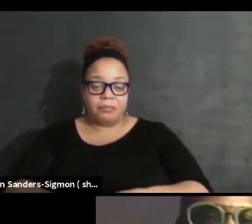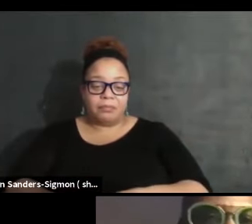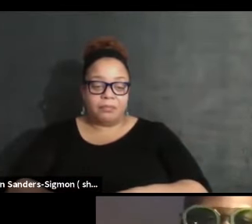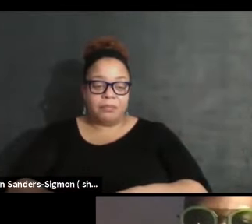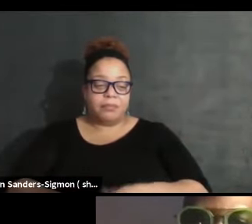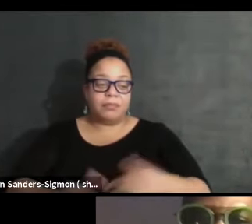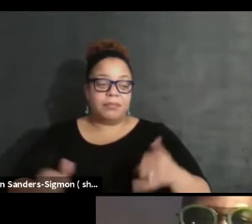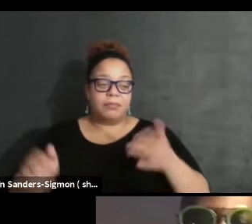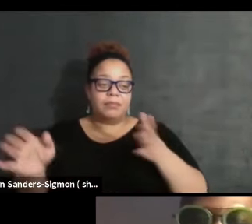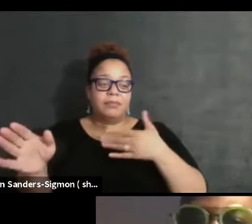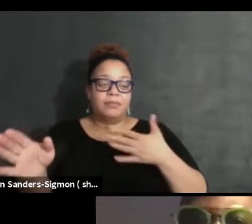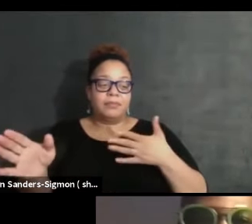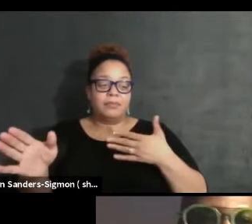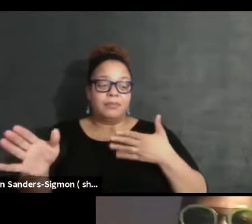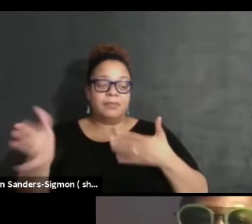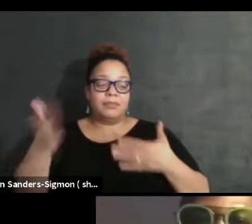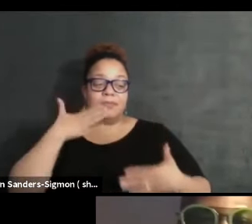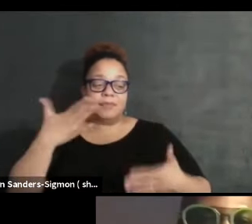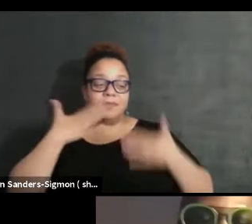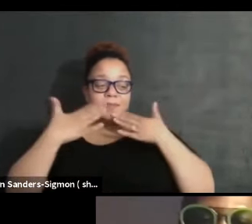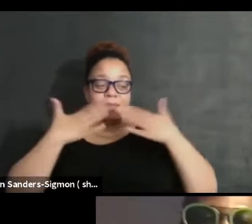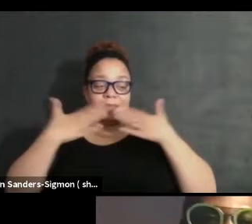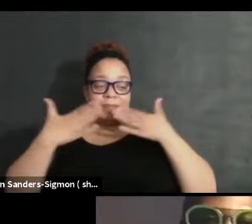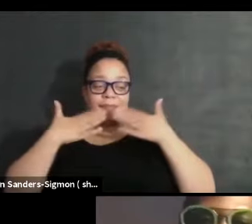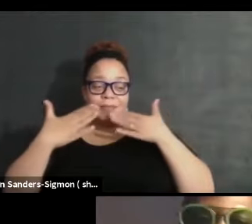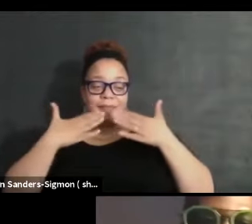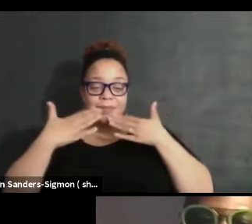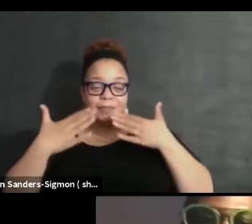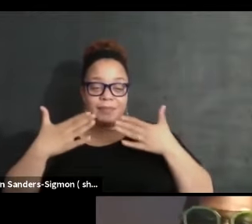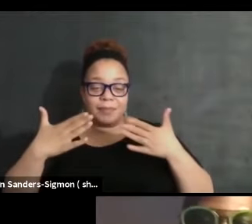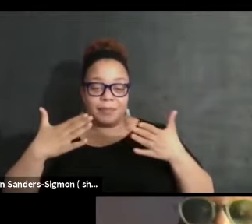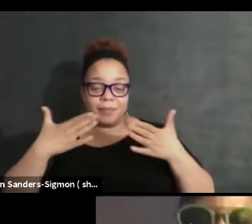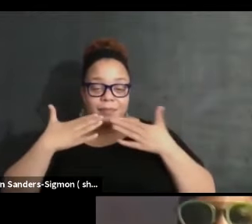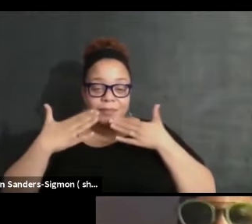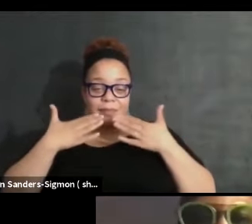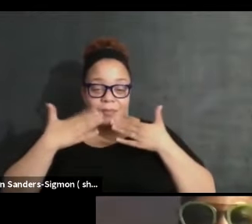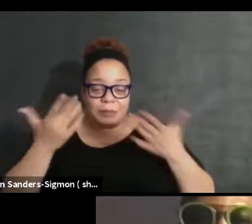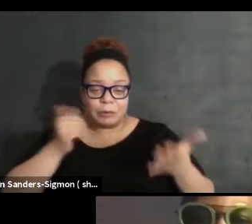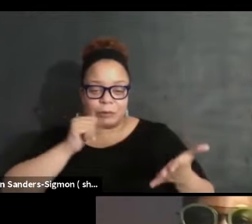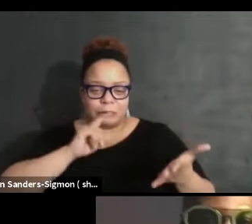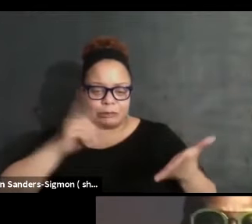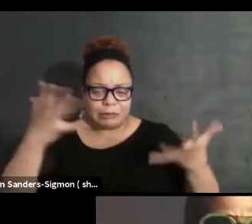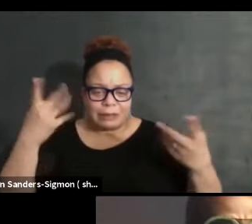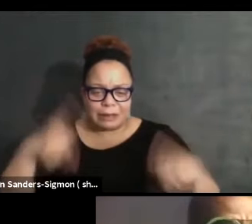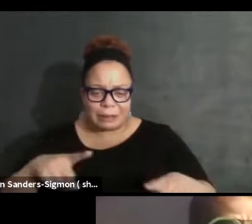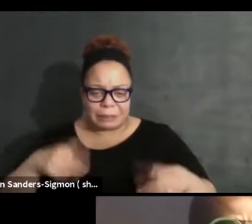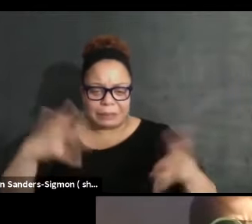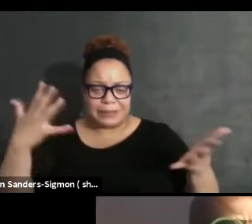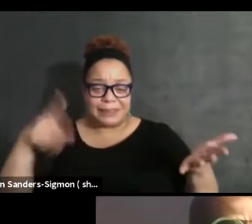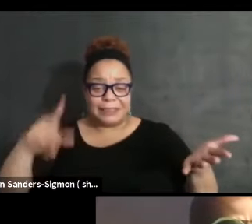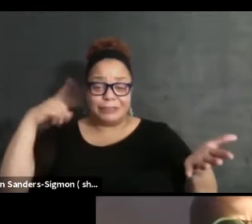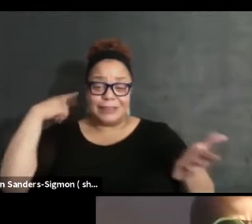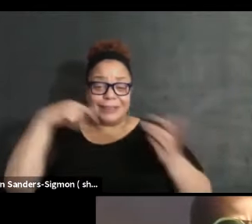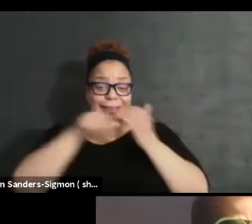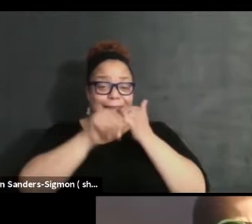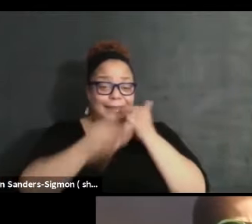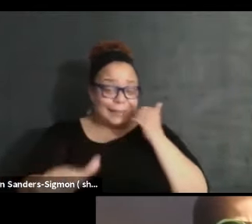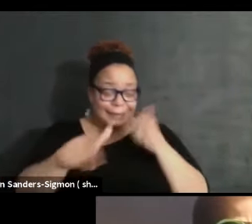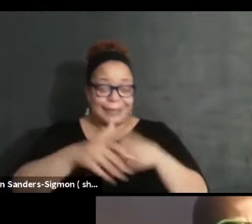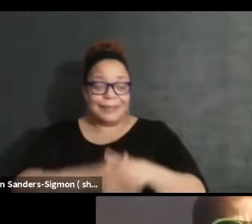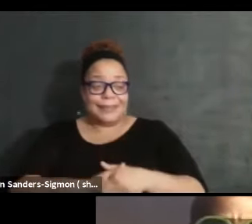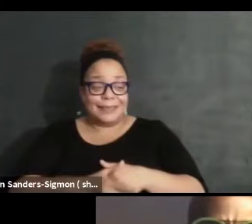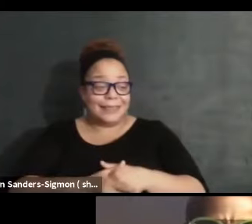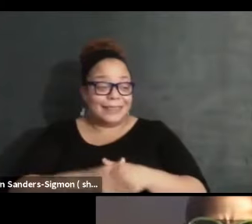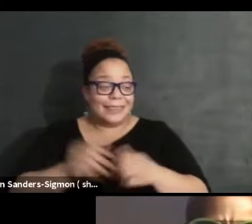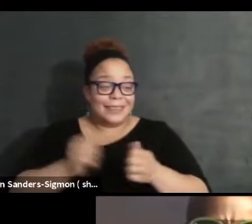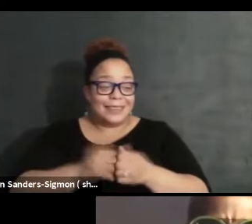Thank you. Wasn't sure what happened. Yo, it's that crazy shit, right? When you're doing this live, this is live TV. I was like, okay, did the thing just